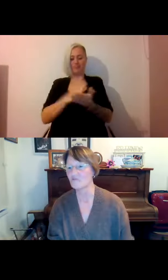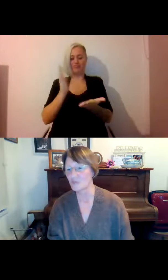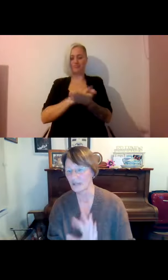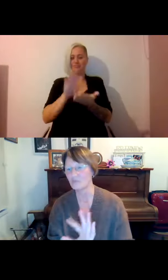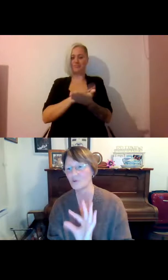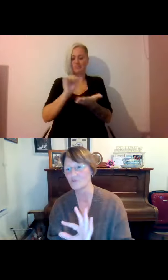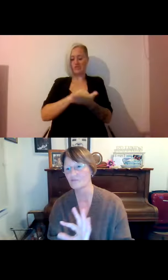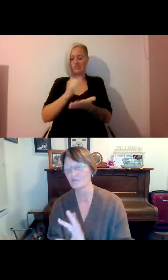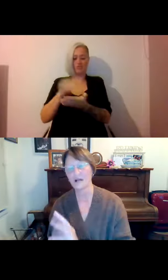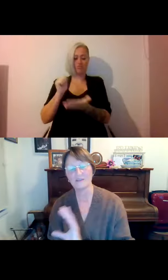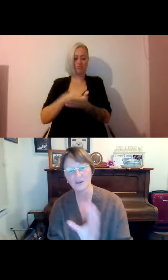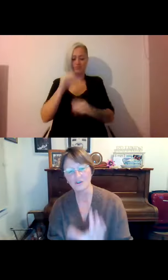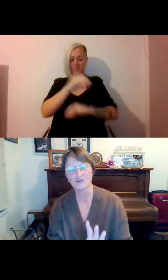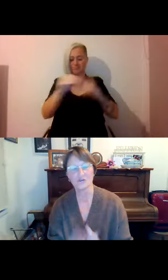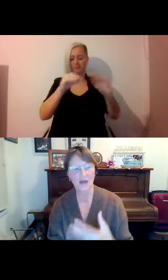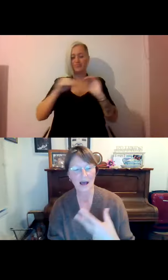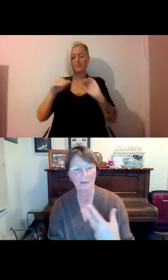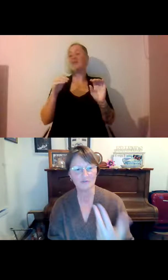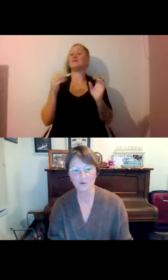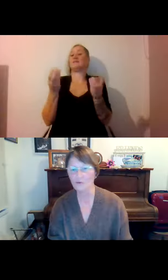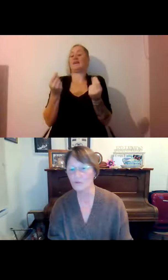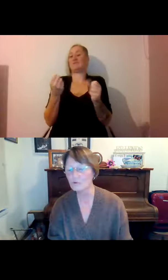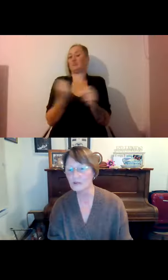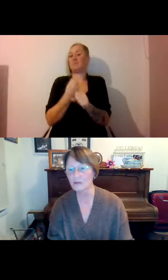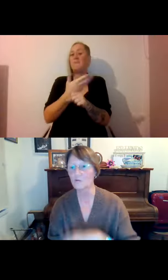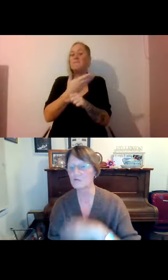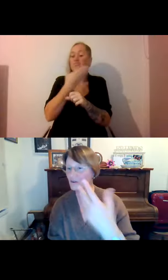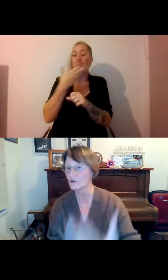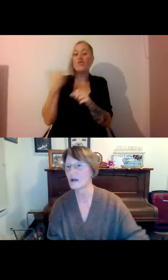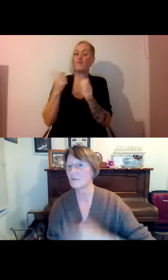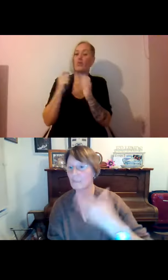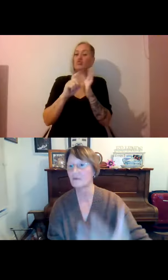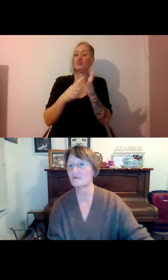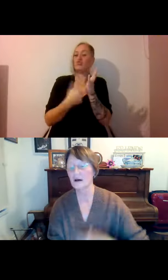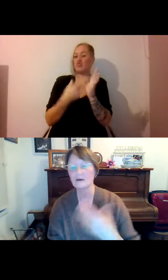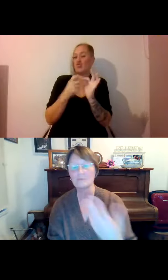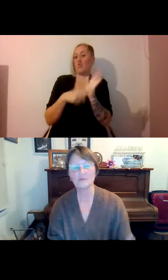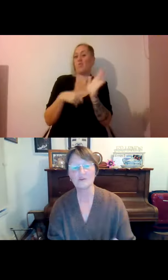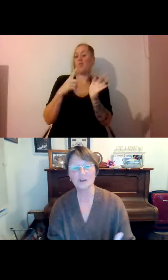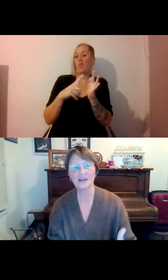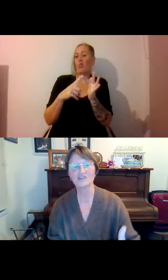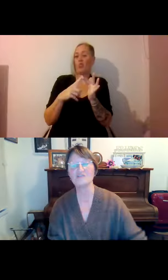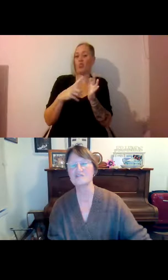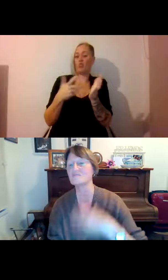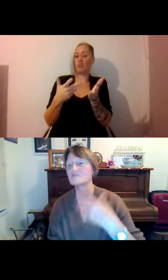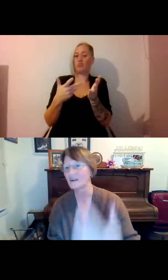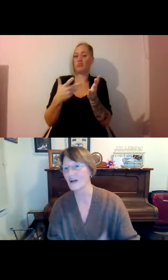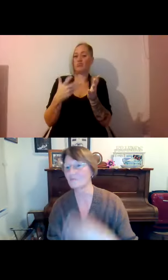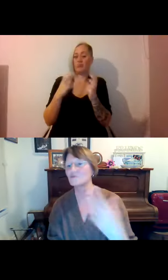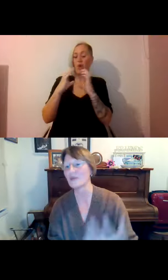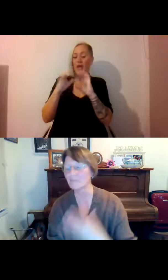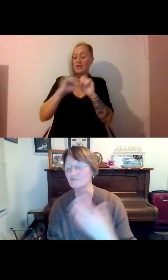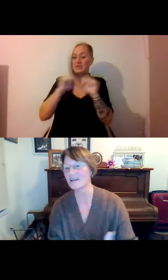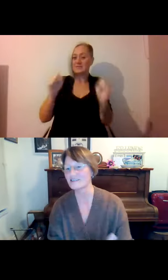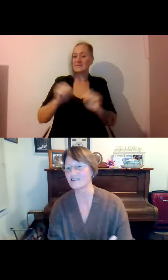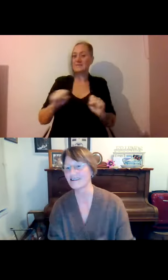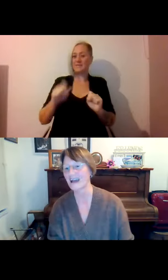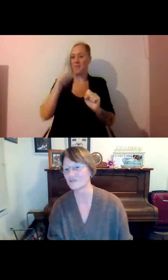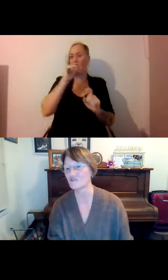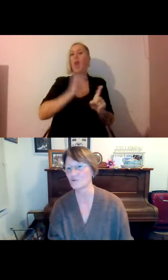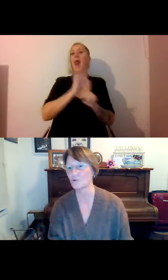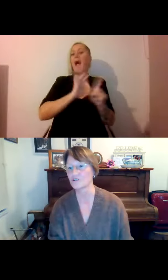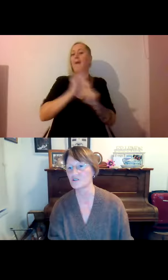make really beautiful and very durable, but also communication systems that are able to be updated